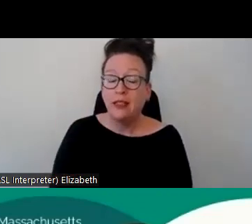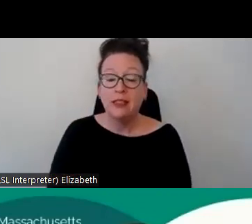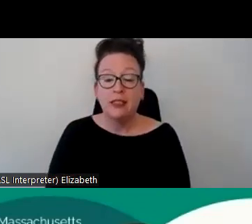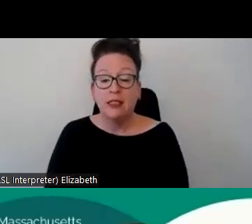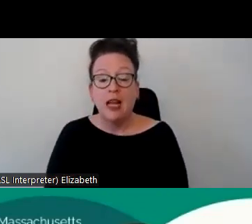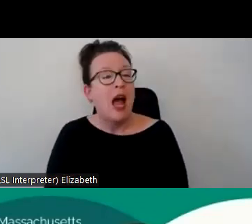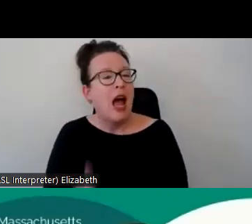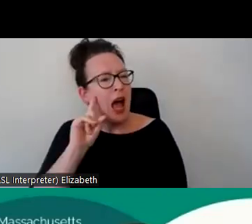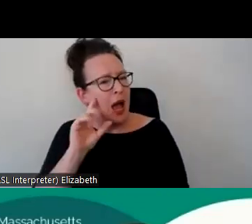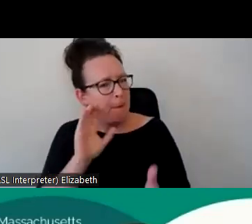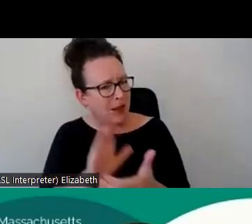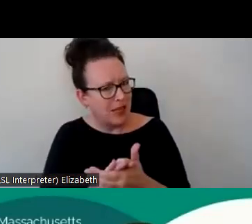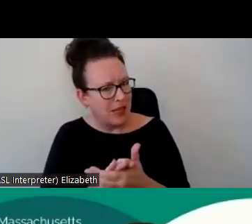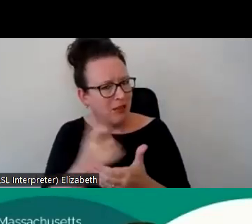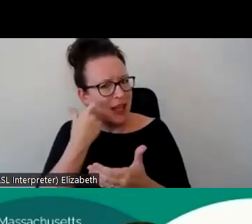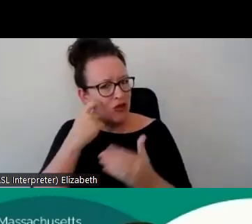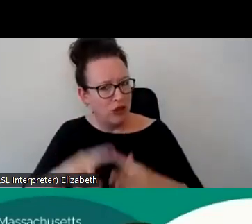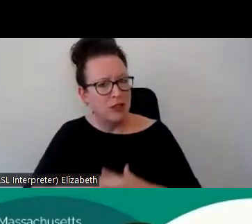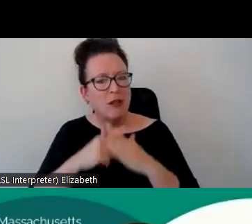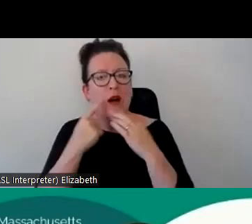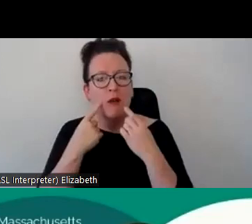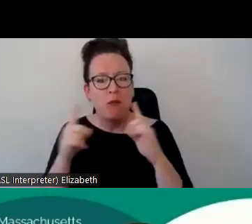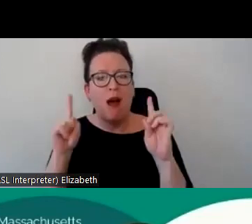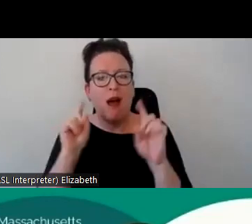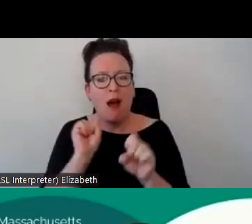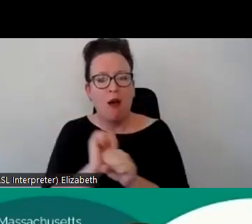I believe it just started working.